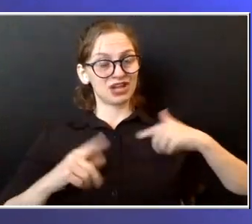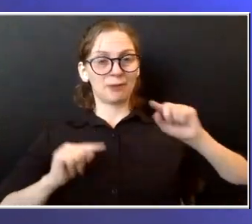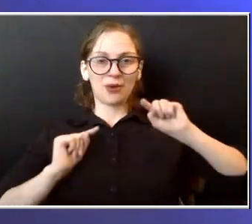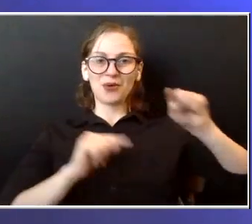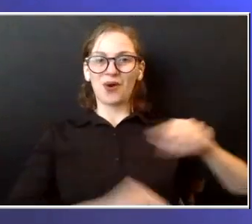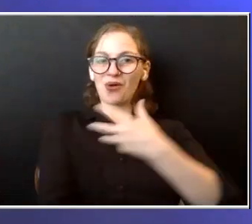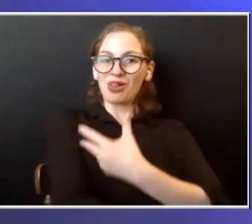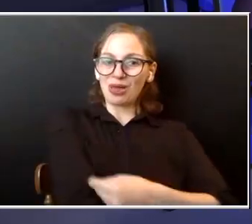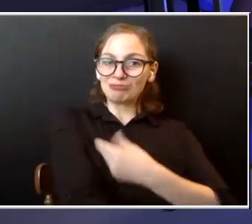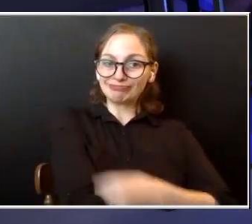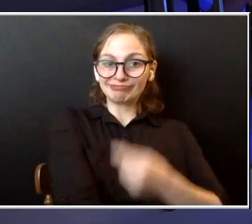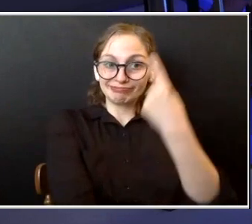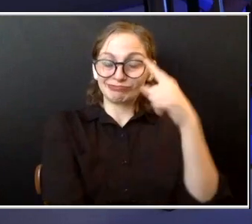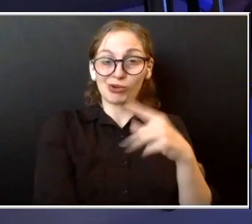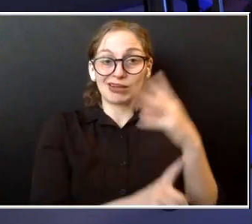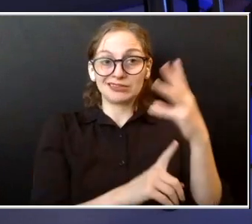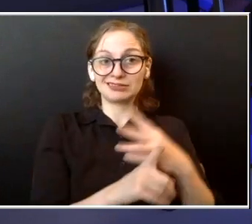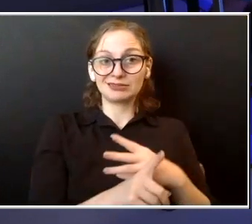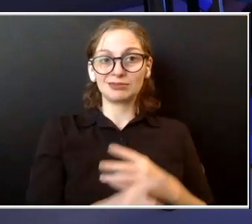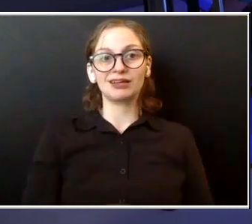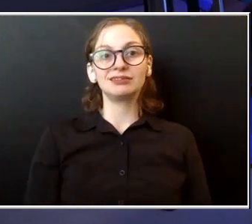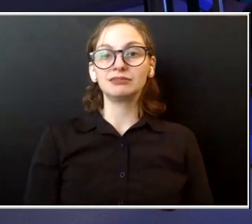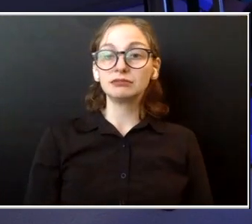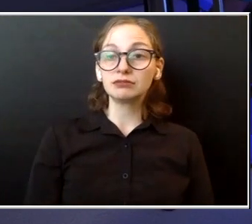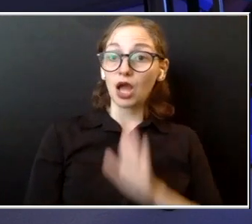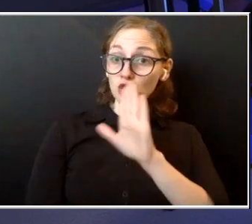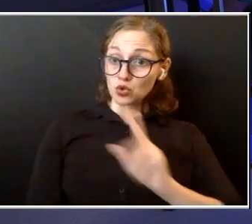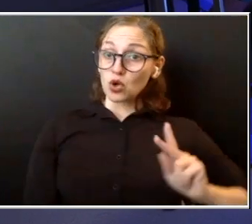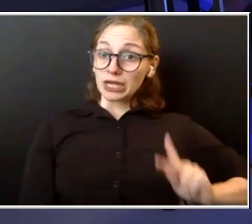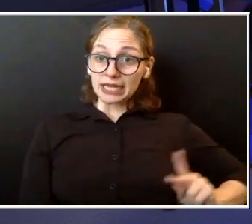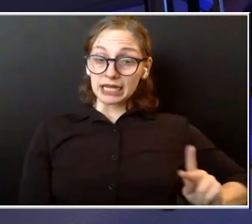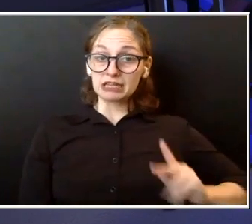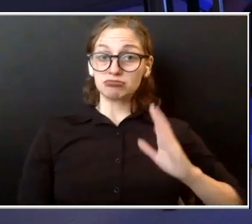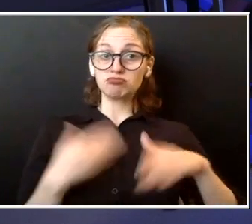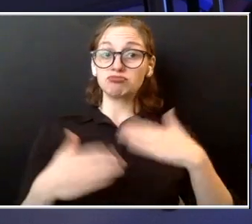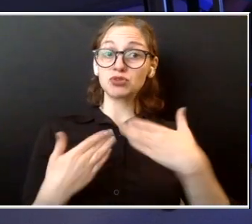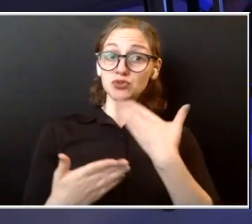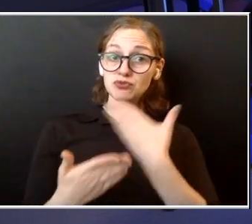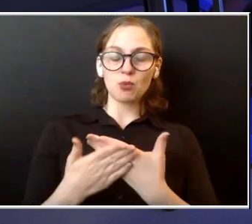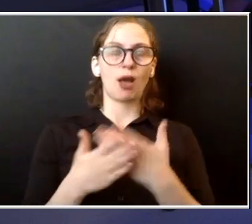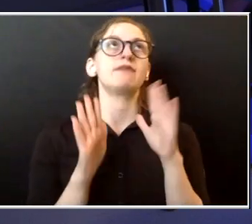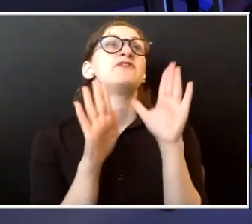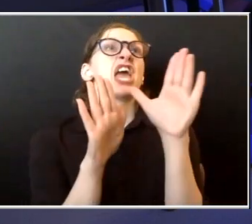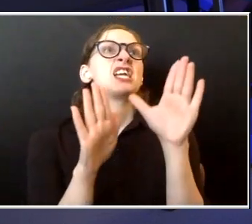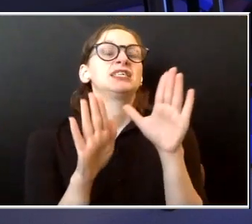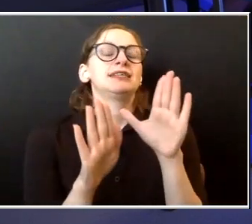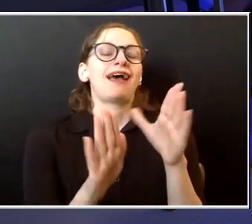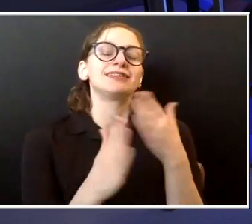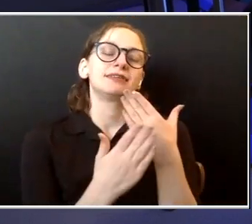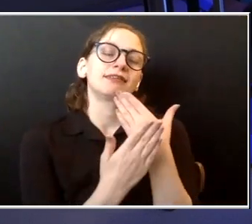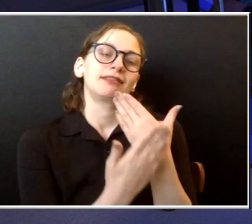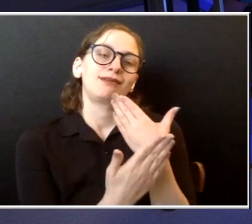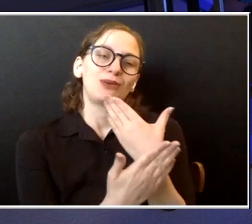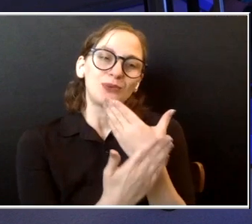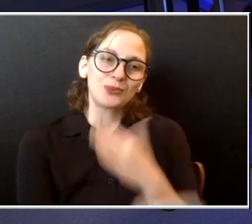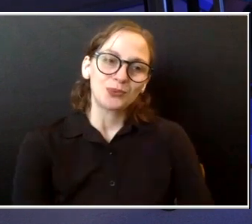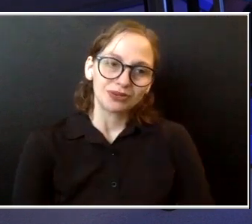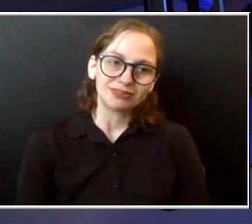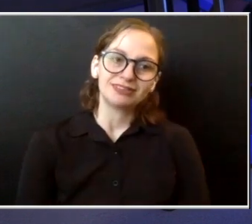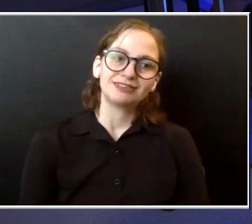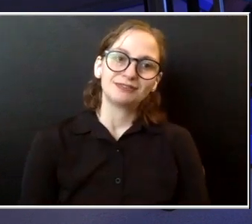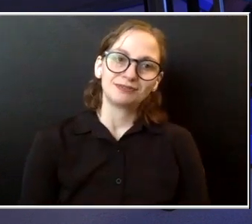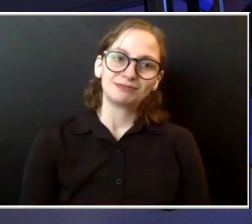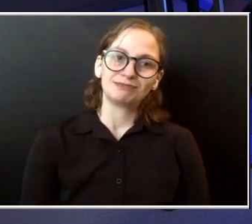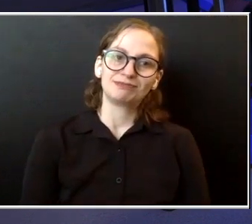6 months. So. And your kidney's performing pretty well. Fantastic. Yeah. Thank you. It's